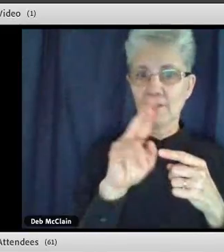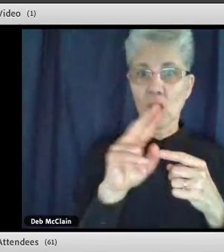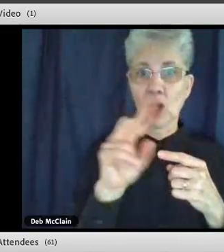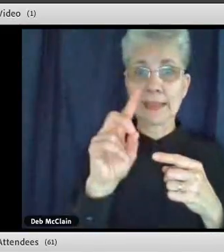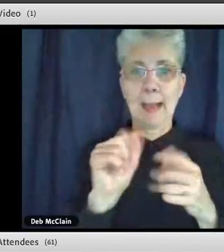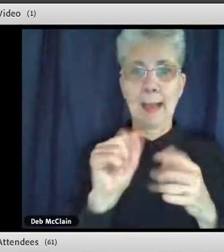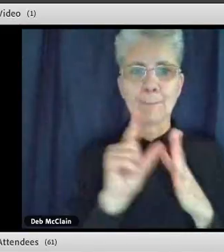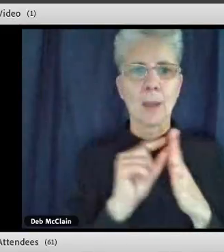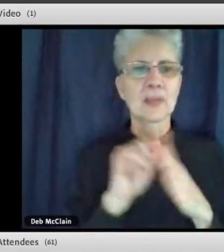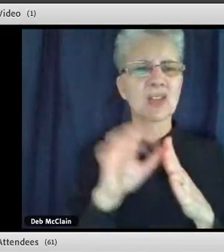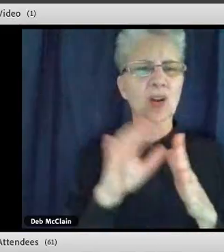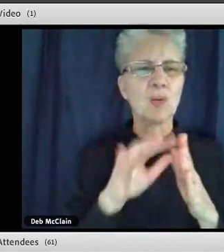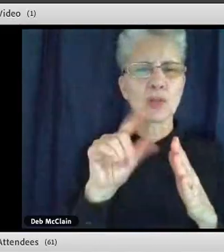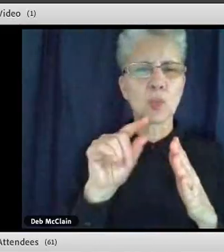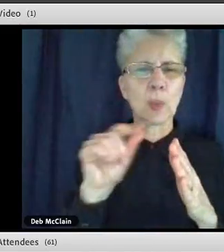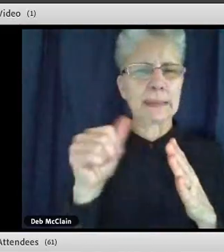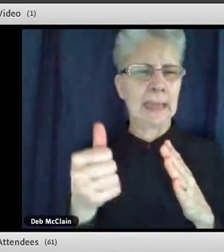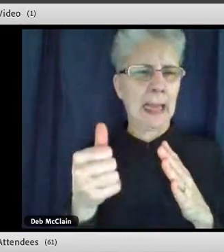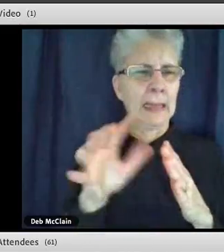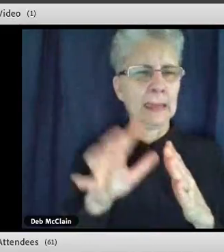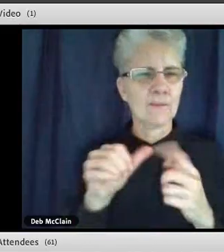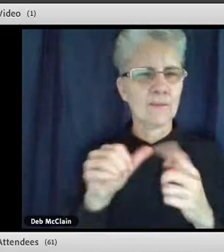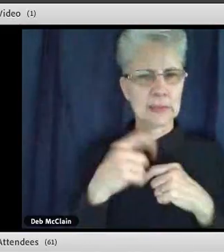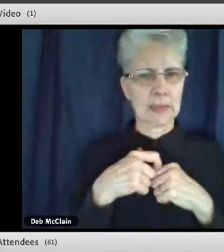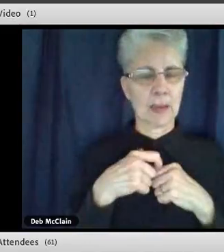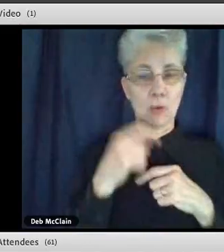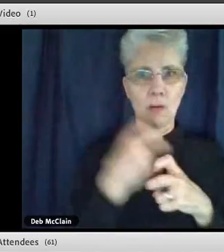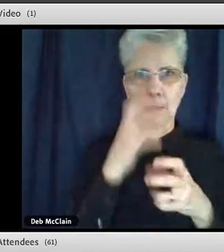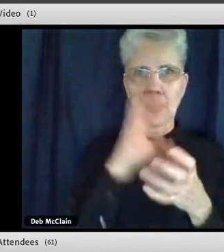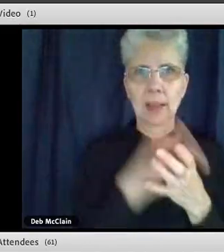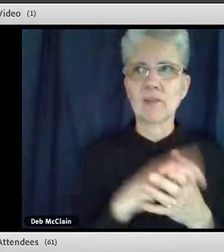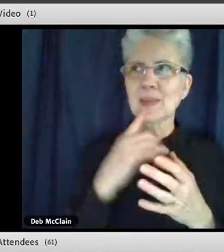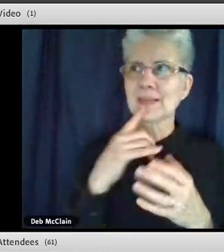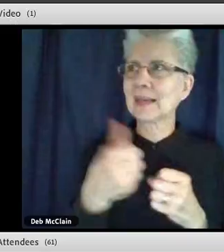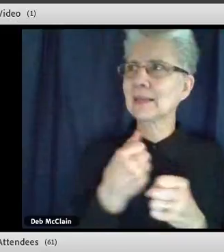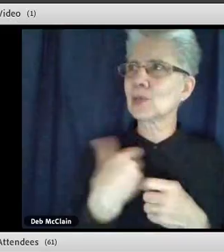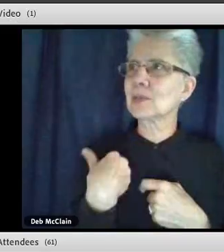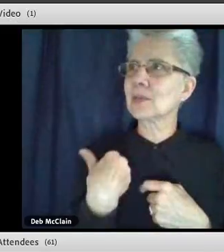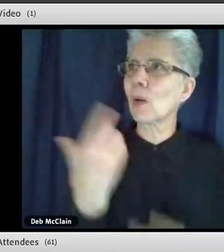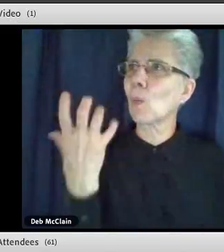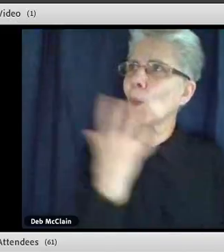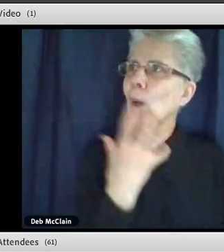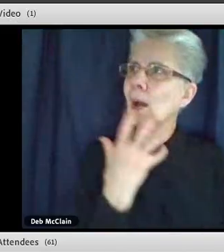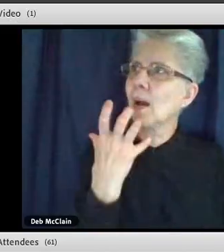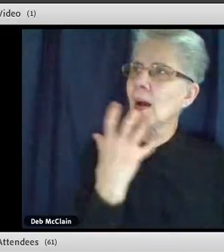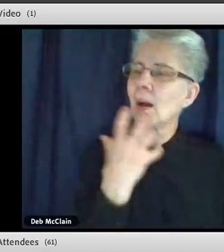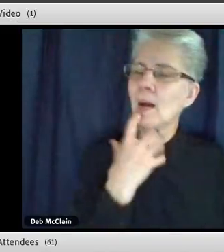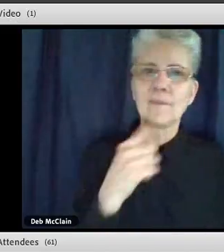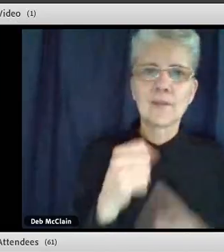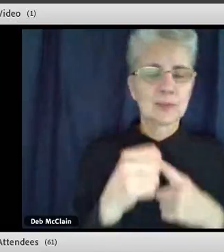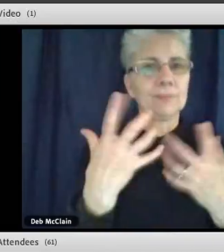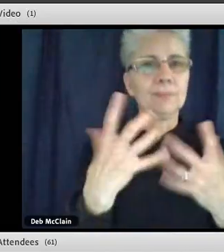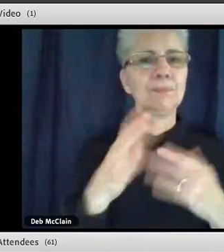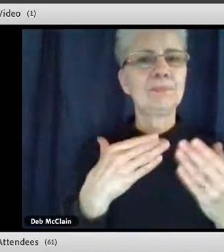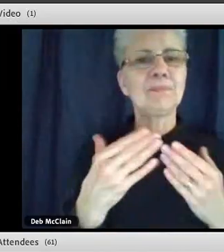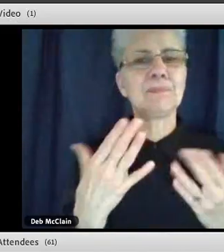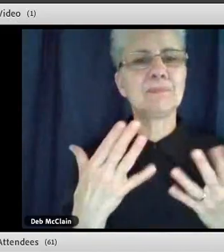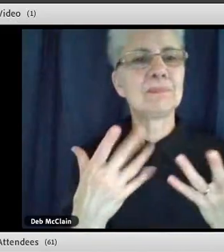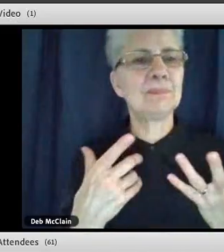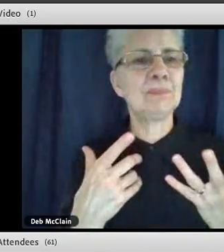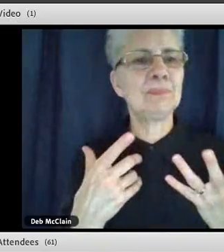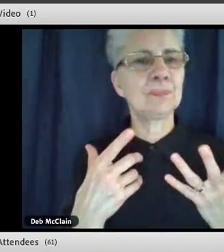in summer of 2010. It's really hard to believe that it's actually been 10 years now since this came out. But it